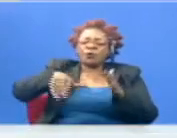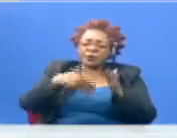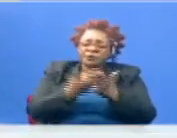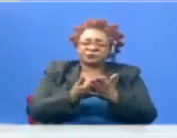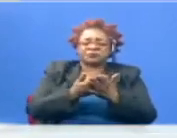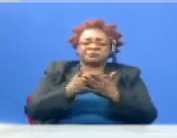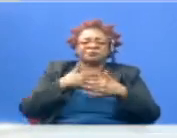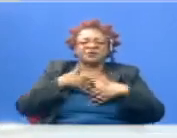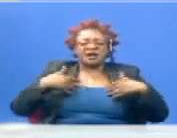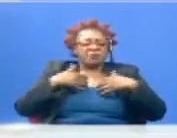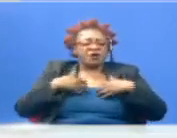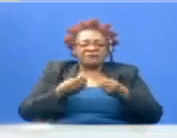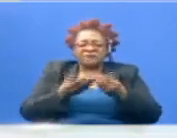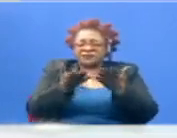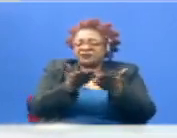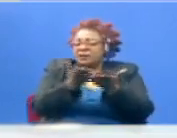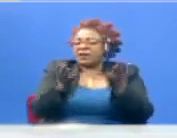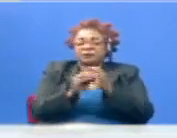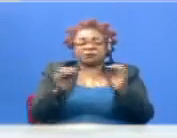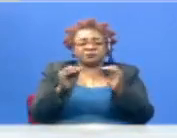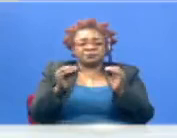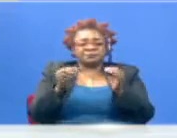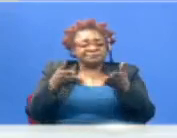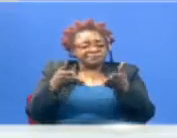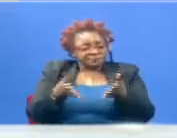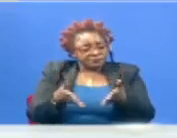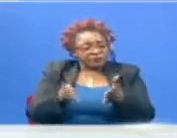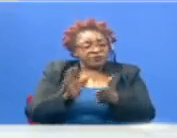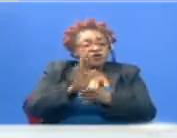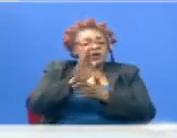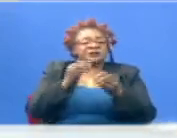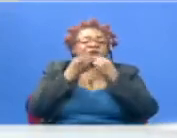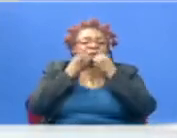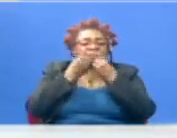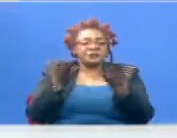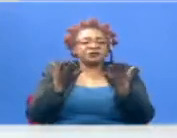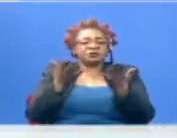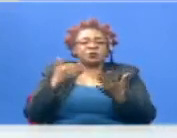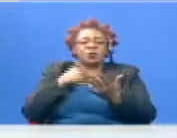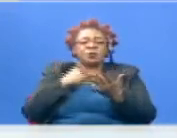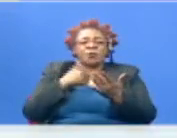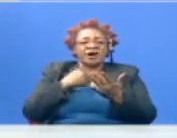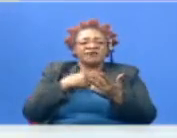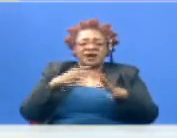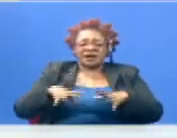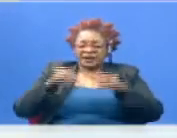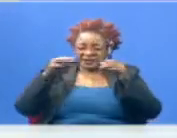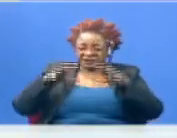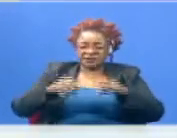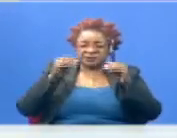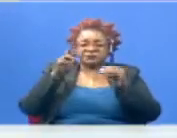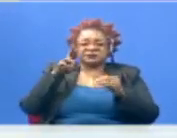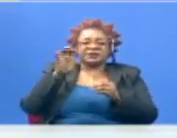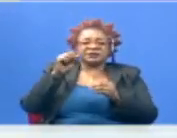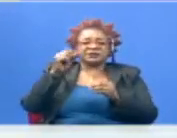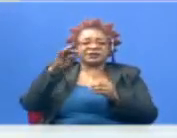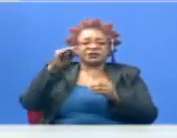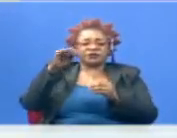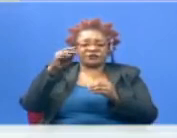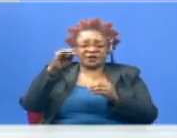has dried out. Okay. Now, and for your information, there is a grass called resurrection plant. It's called Xerophyta